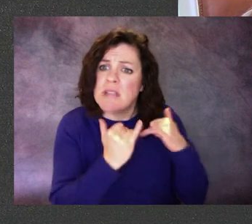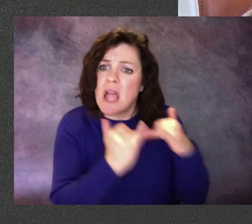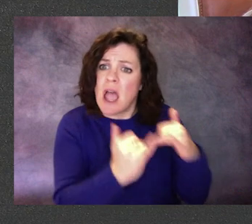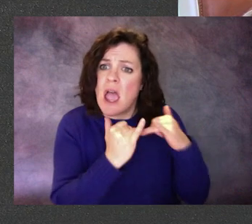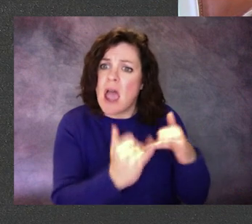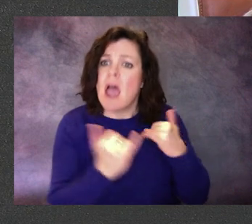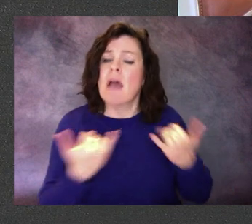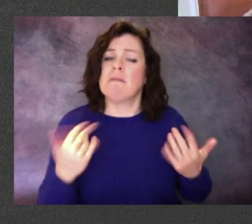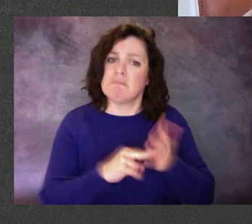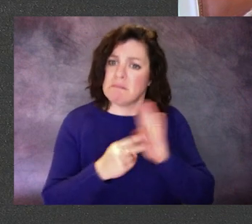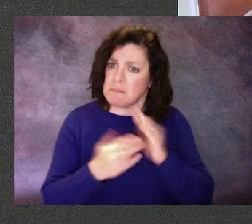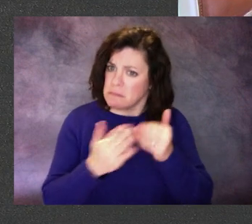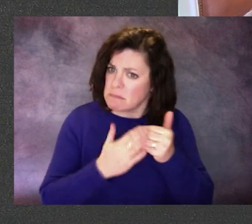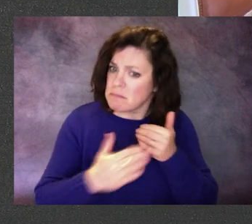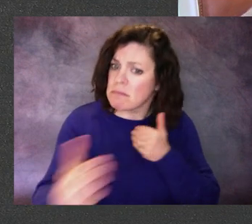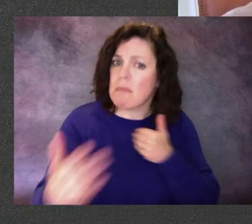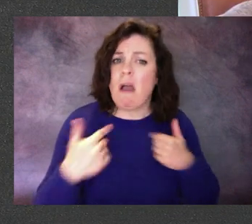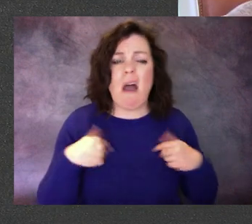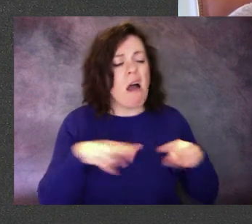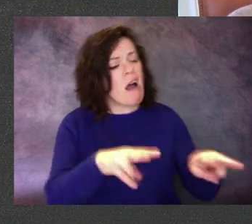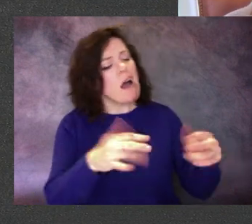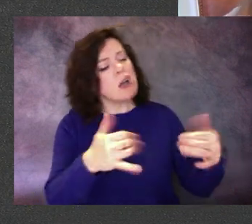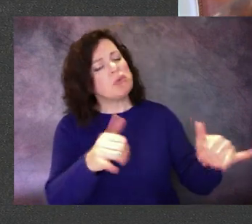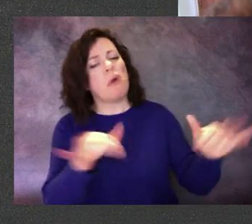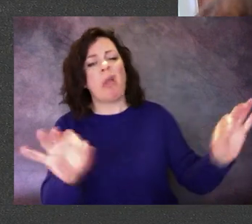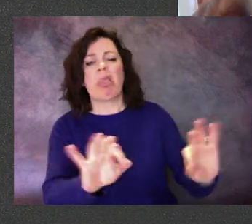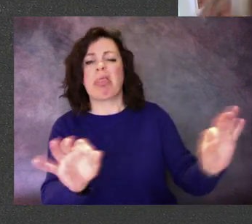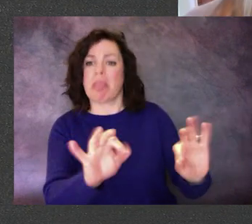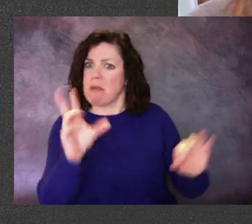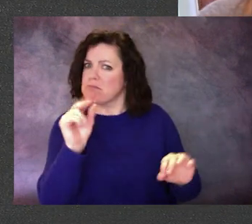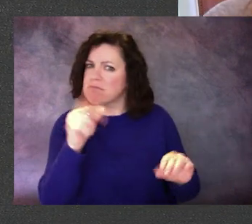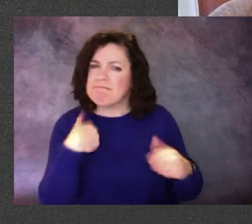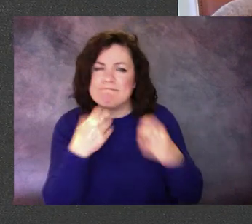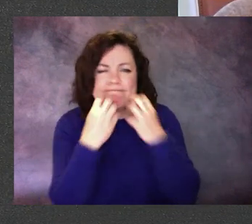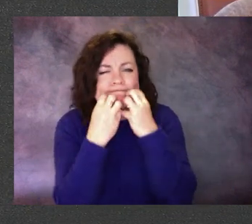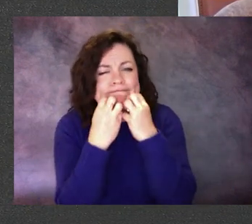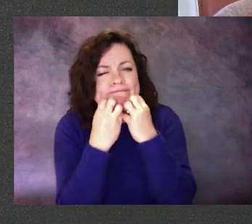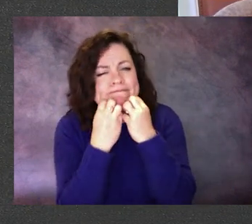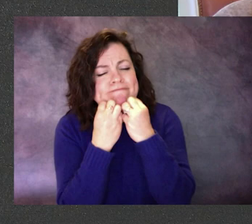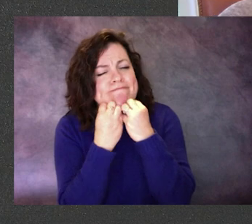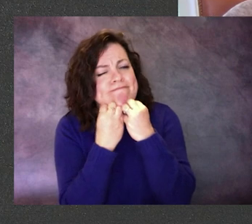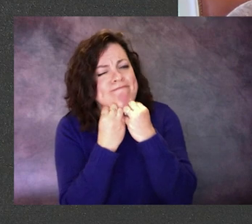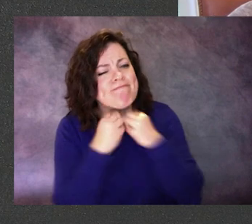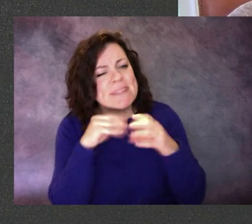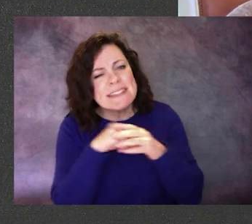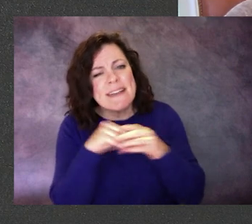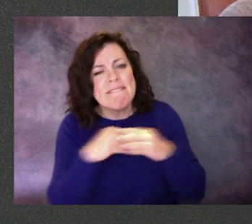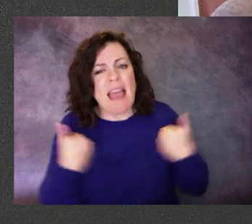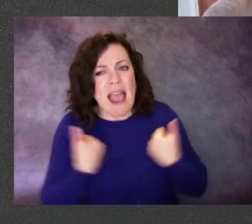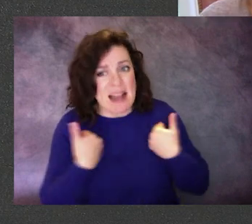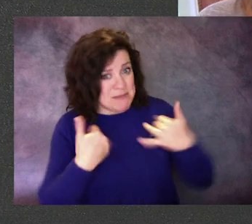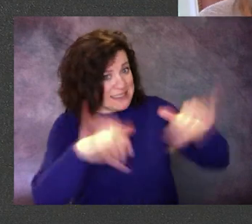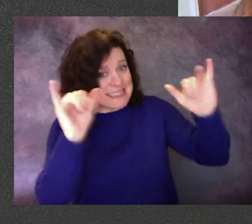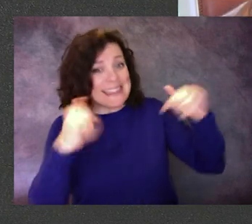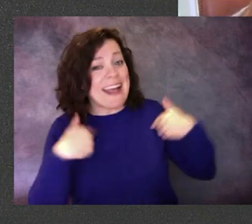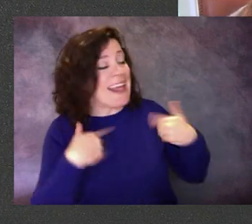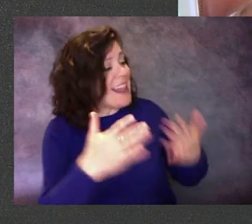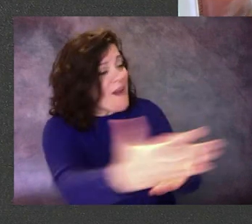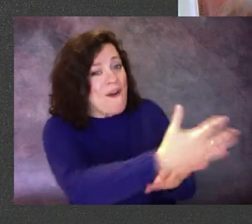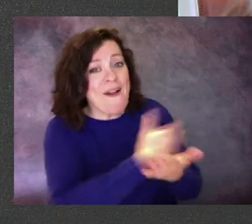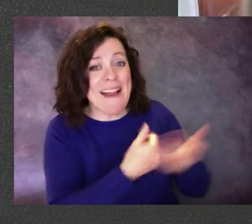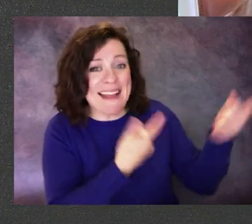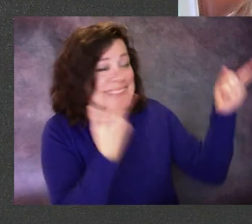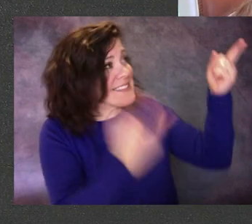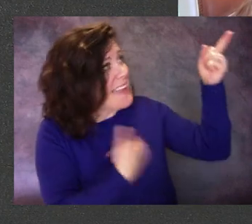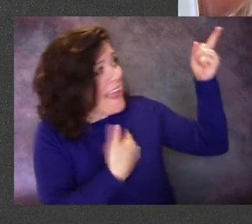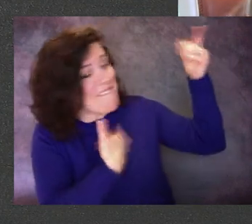never looked at stuffed animals the same again. I love them. Matter of fact, I still collect them today. Only now I collect them that are characters in books